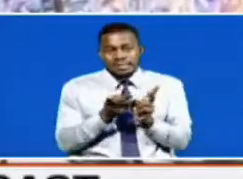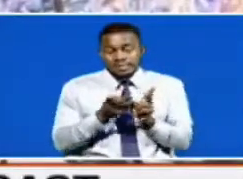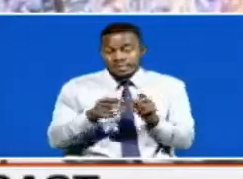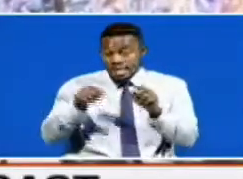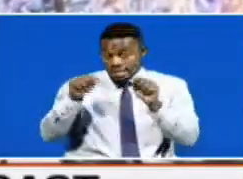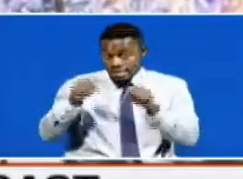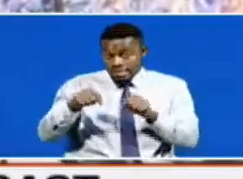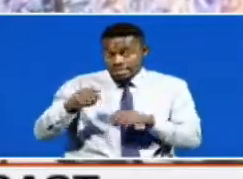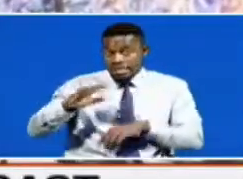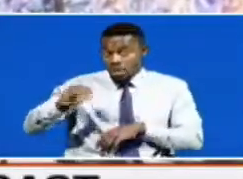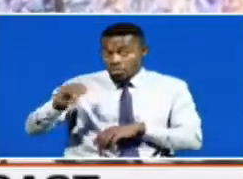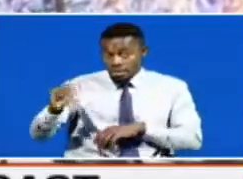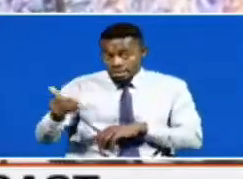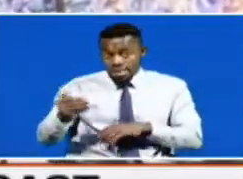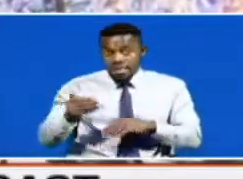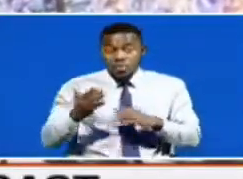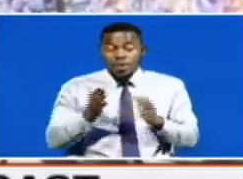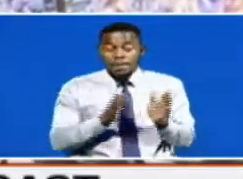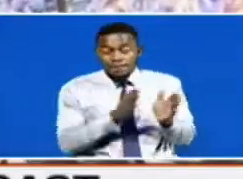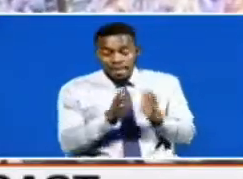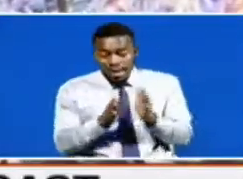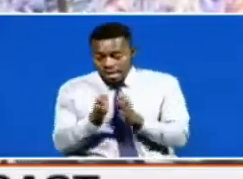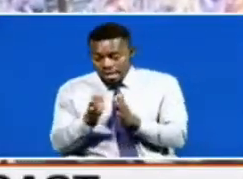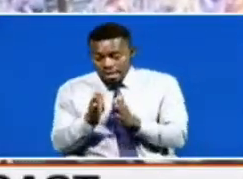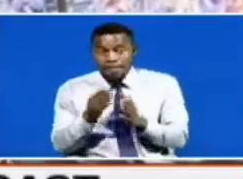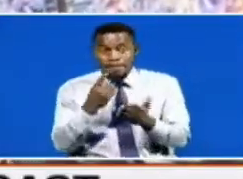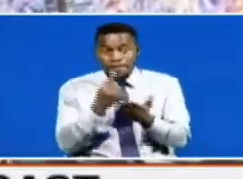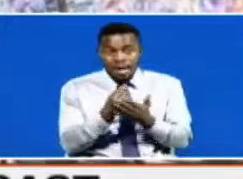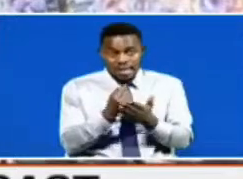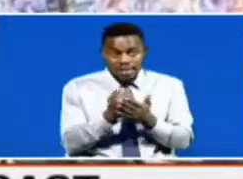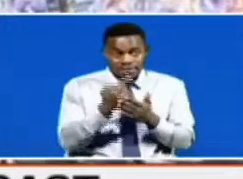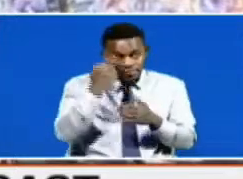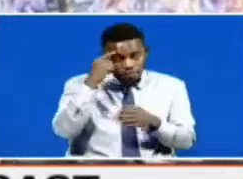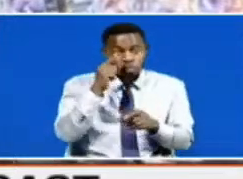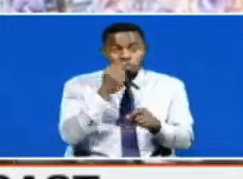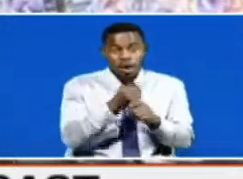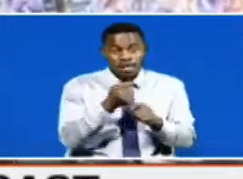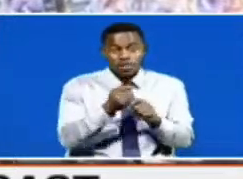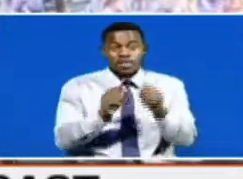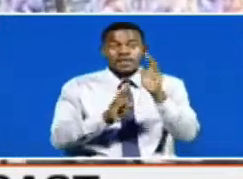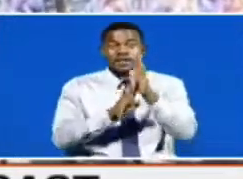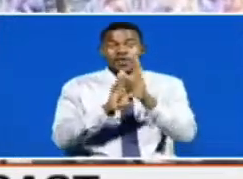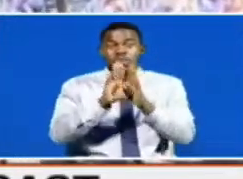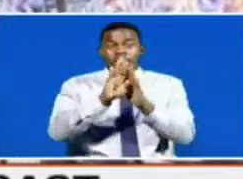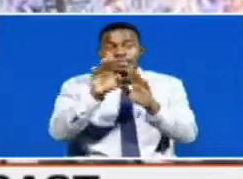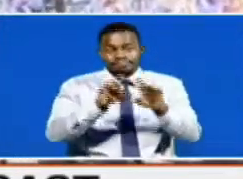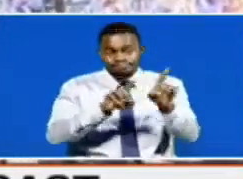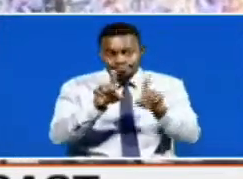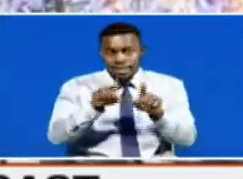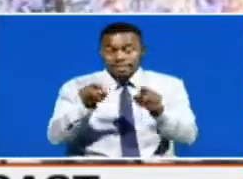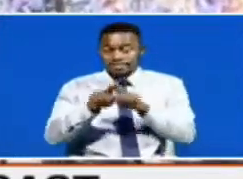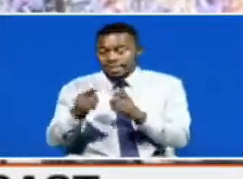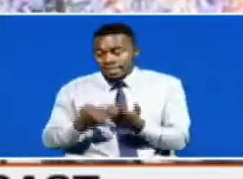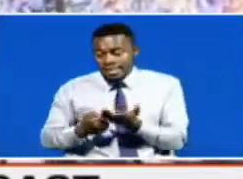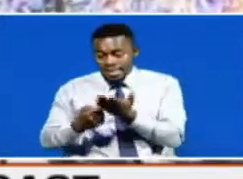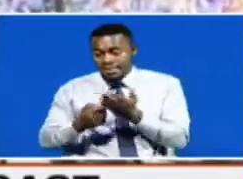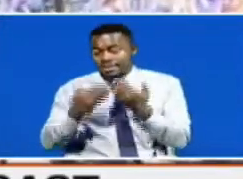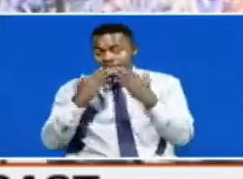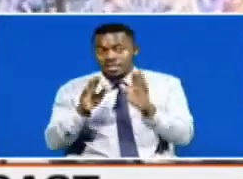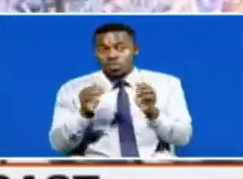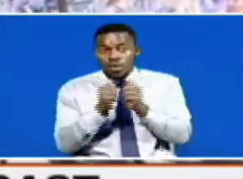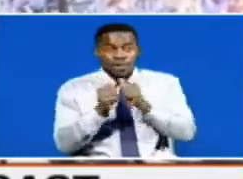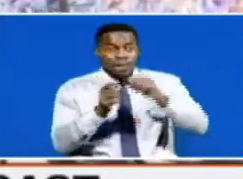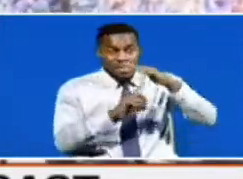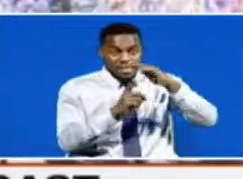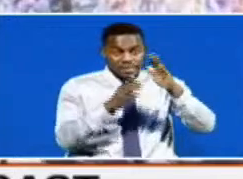kutengeneza Kwale Heritage and Convention Center, lakini pesa hile kwa sababu haitotosha kila kitu, tumekubaliana na waziri pia ataweza kuongezea pale